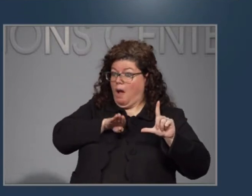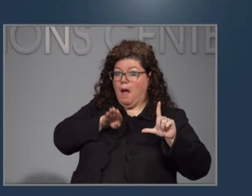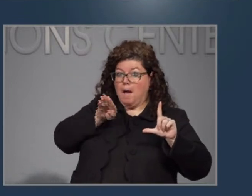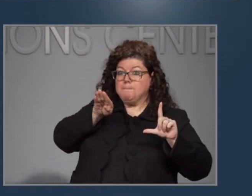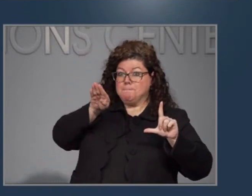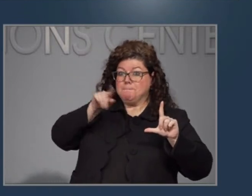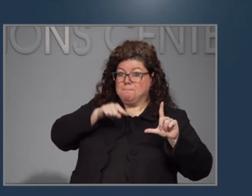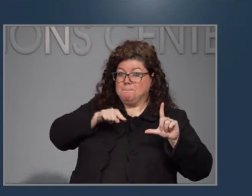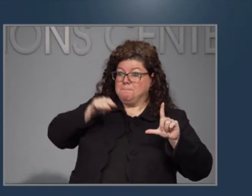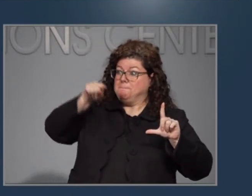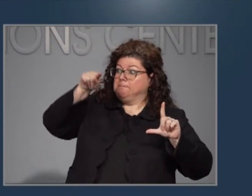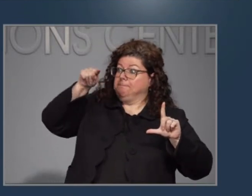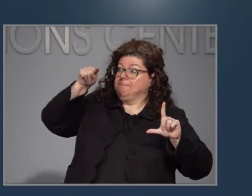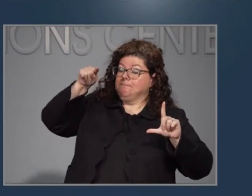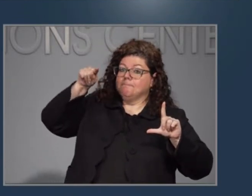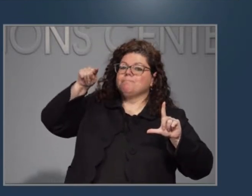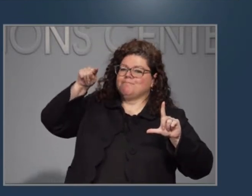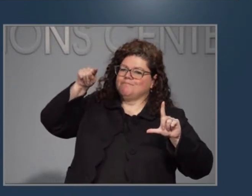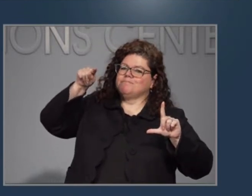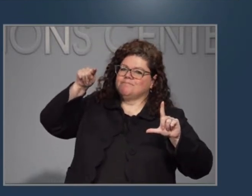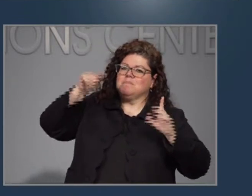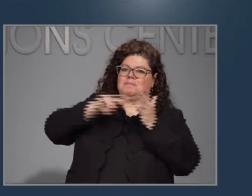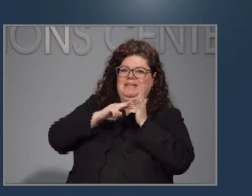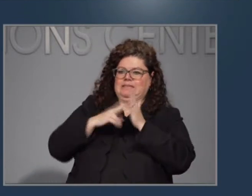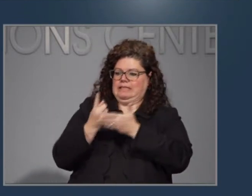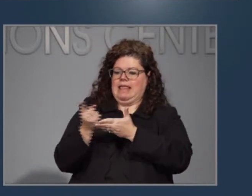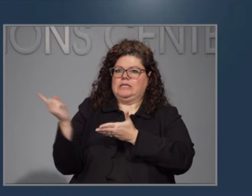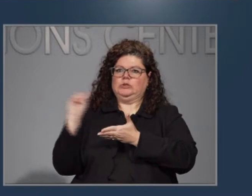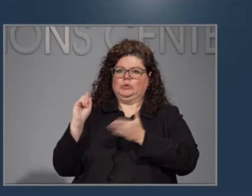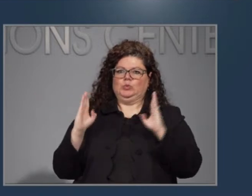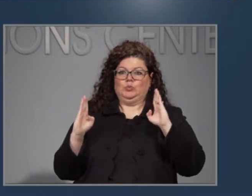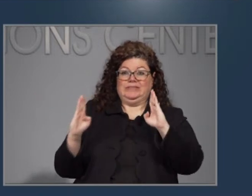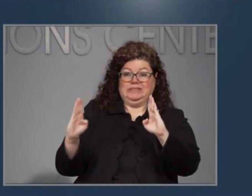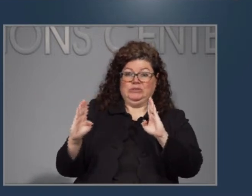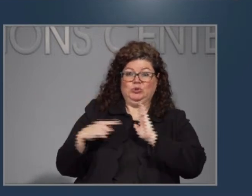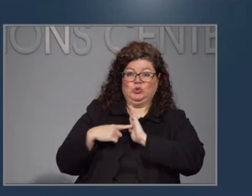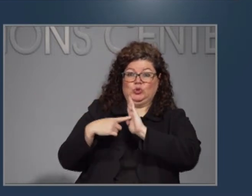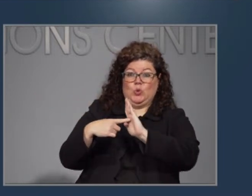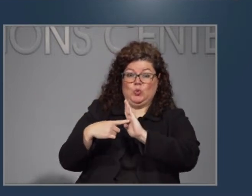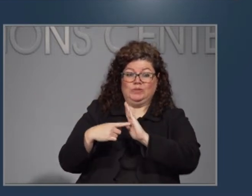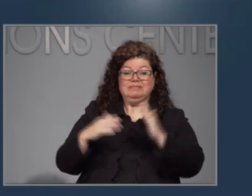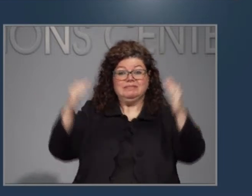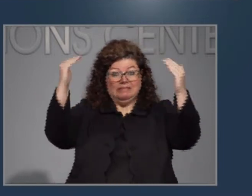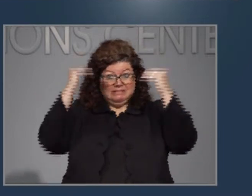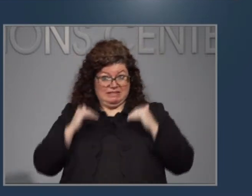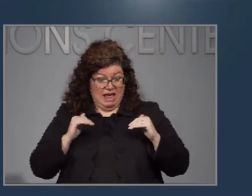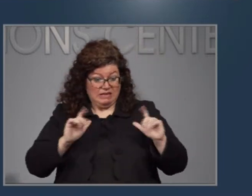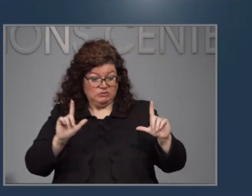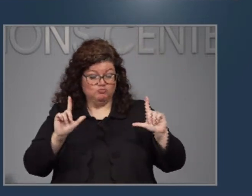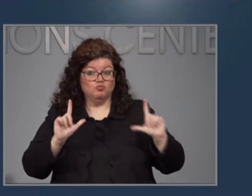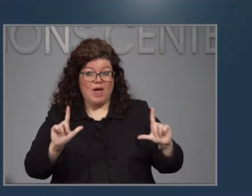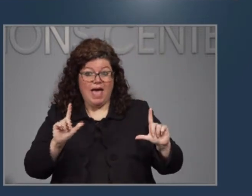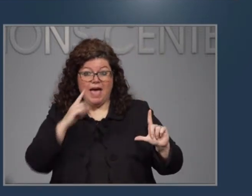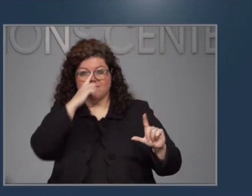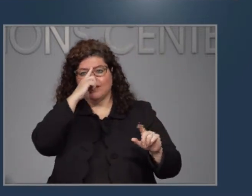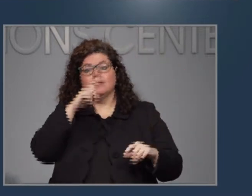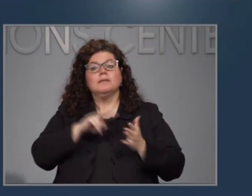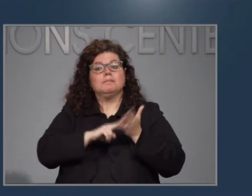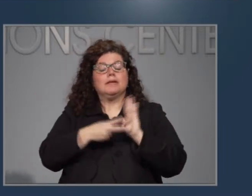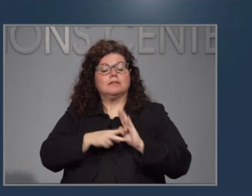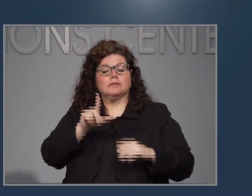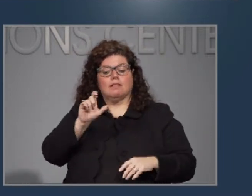that graph, which represents this past week. As I look to the next graph, these are our